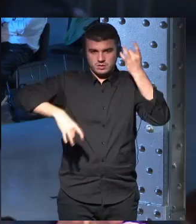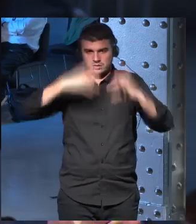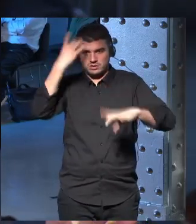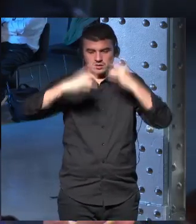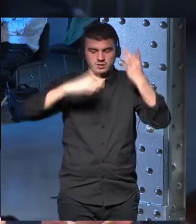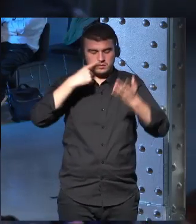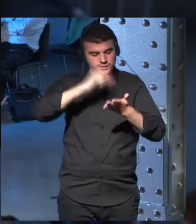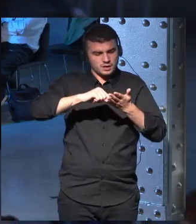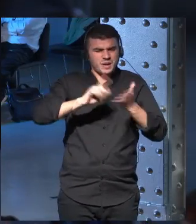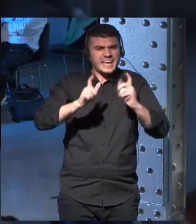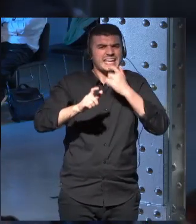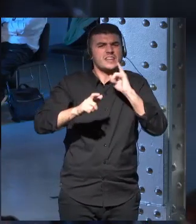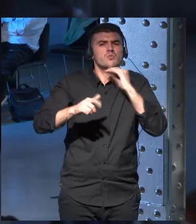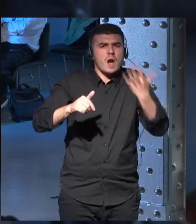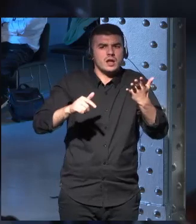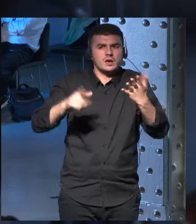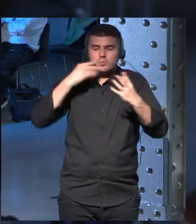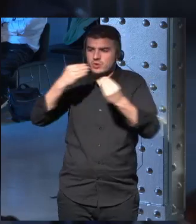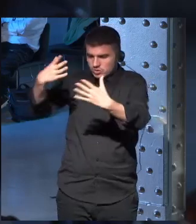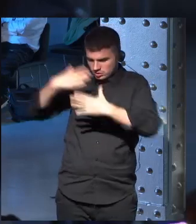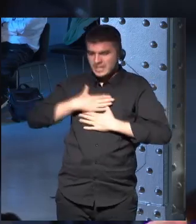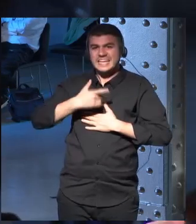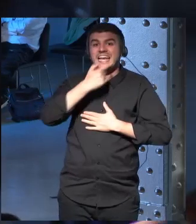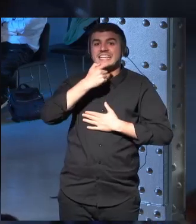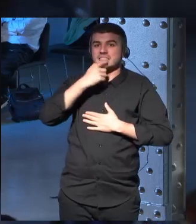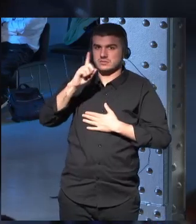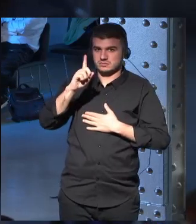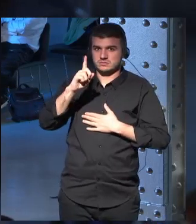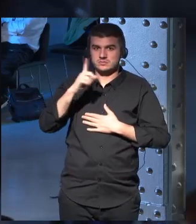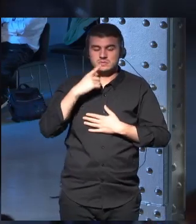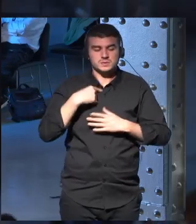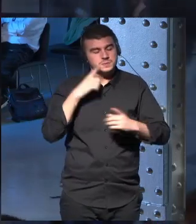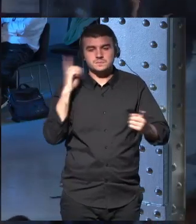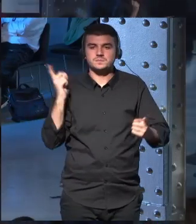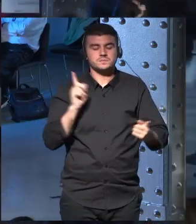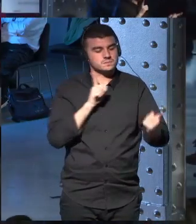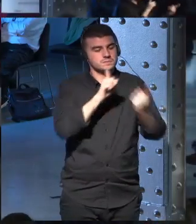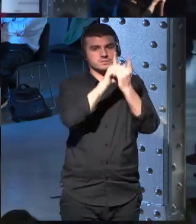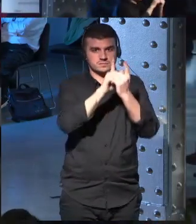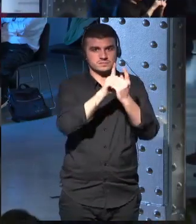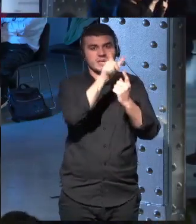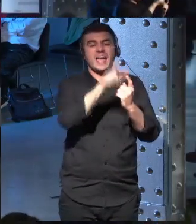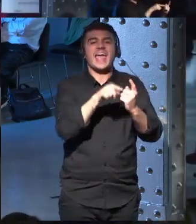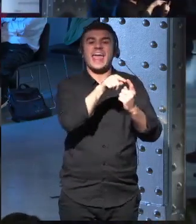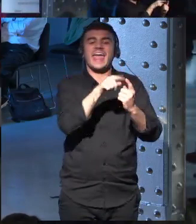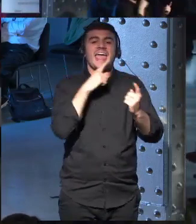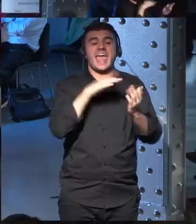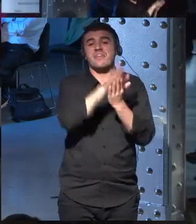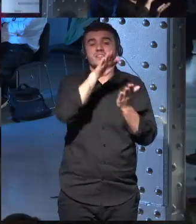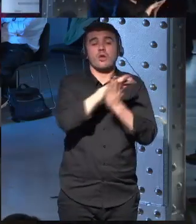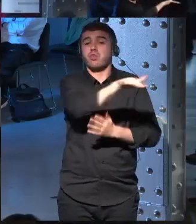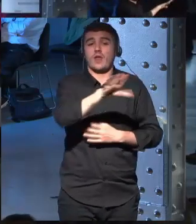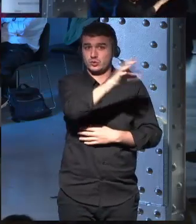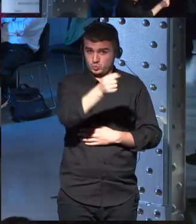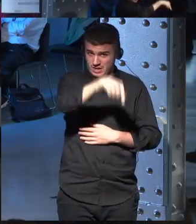He finds a publisher in South Africa, a small publisher. He sells a few thousand copies of his books. He wins local